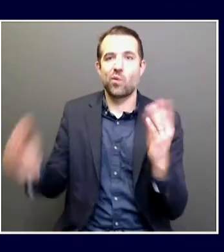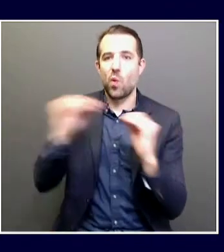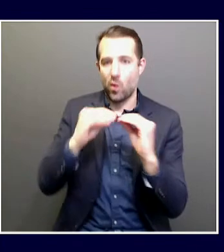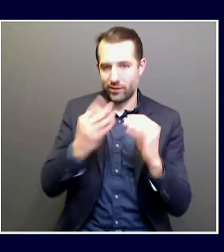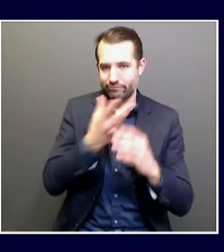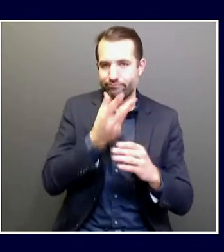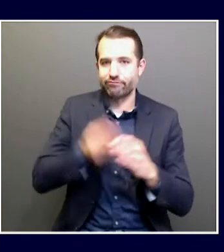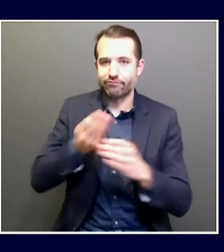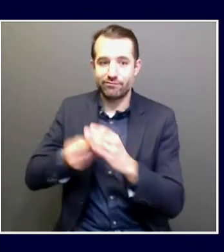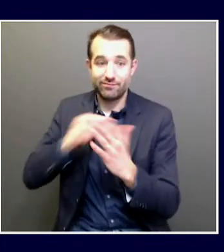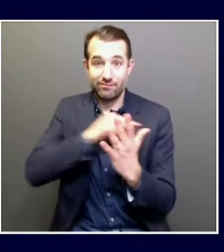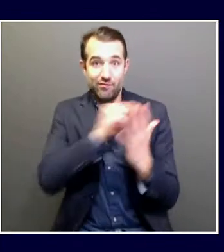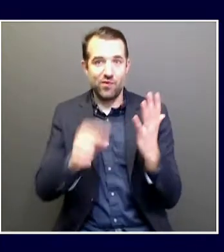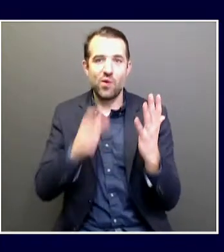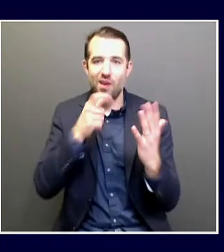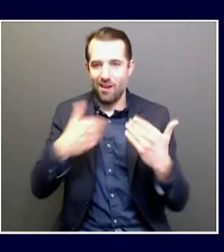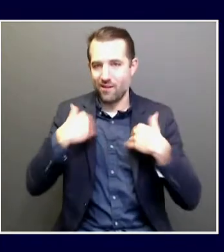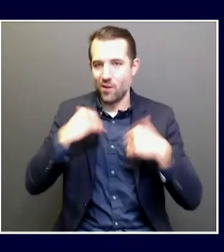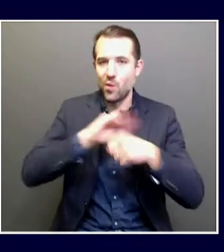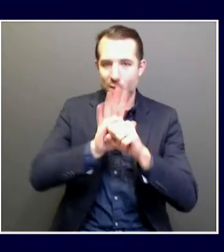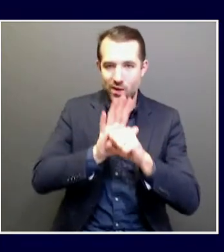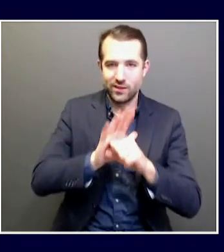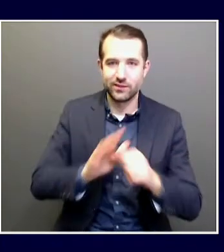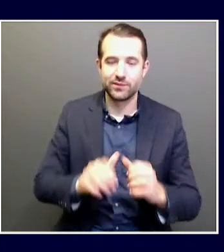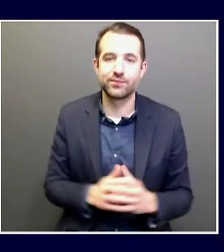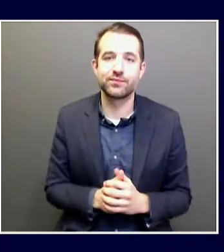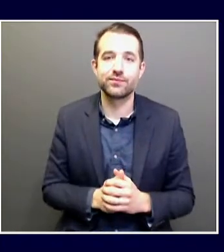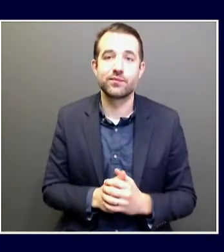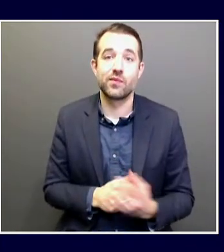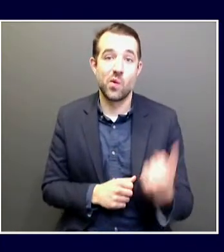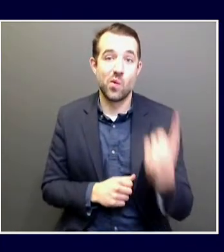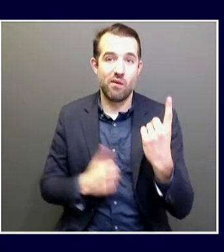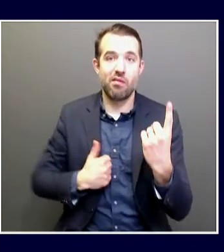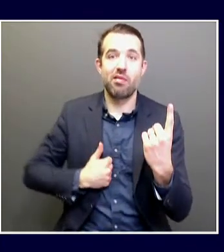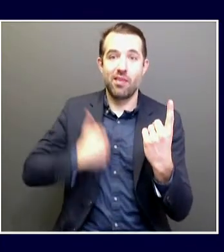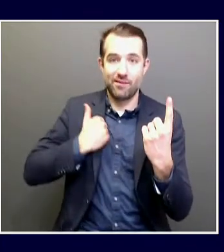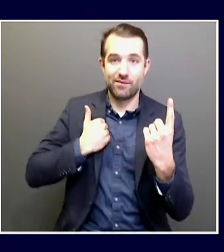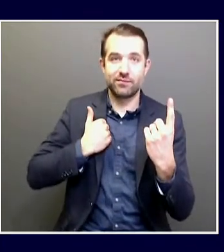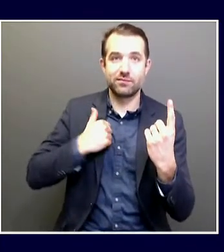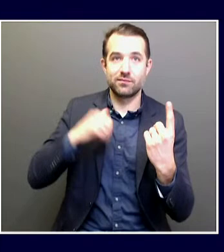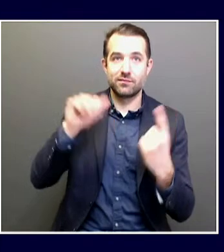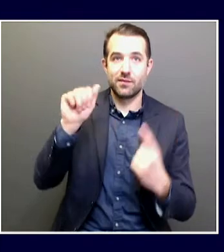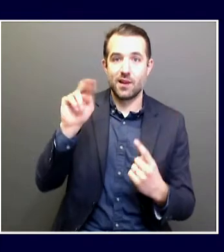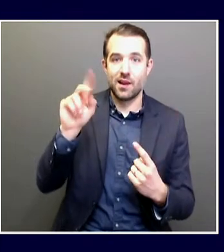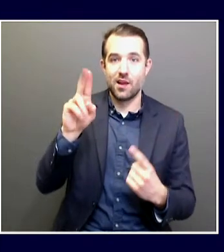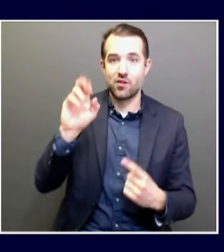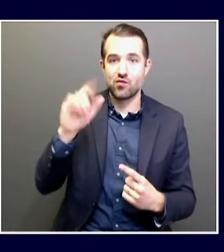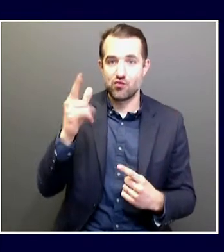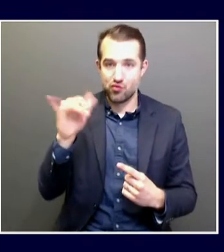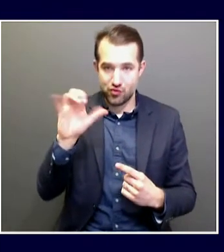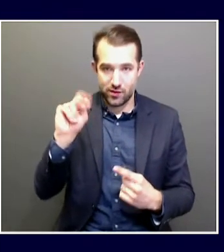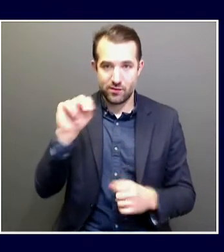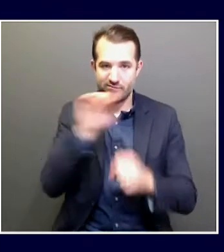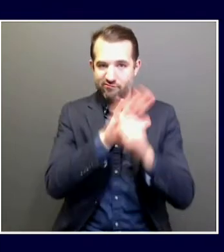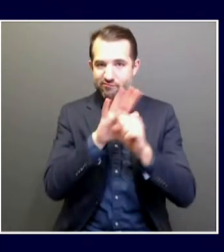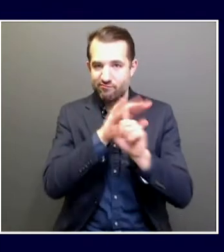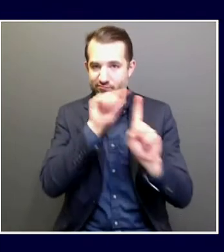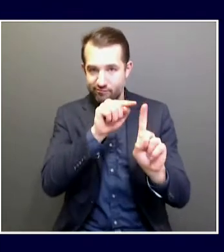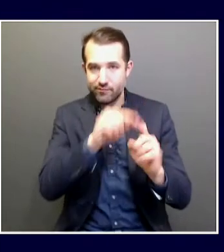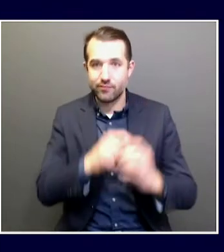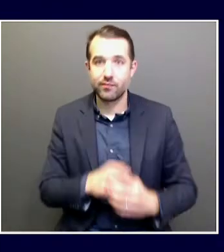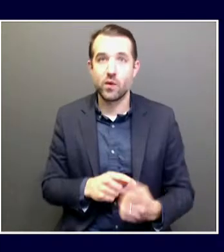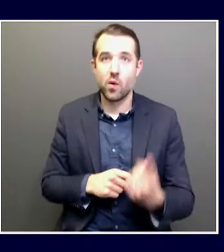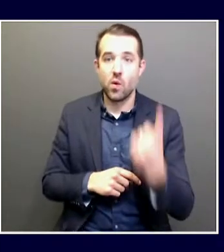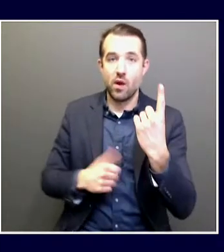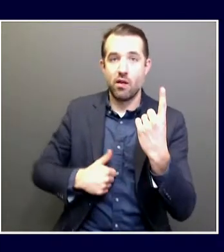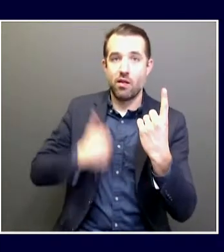today. One was a resident of Androscoggin County, another a resident of Aroostook